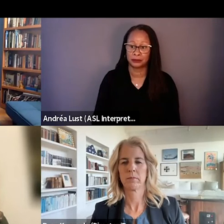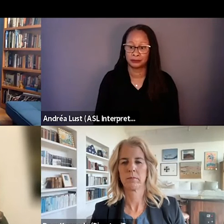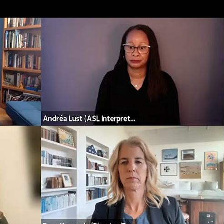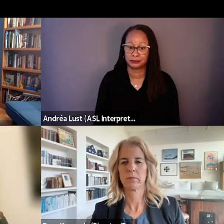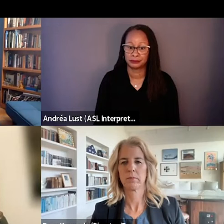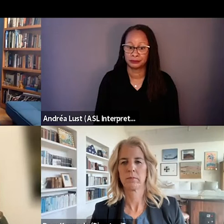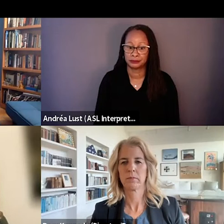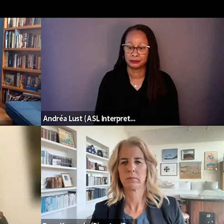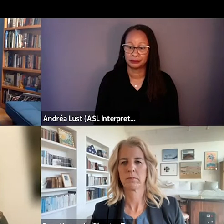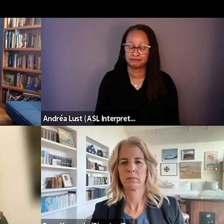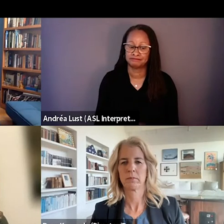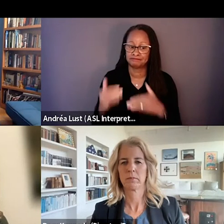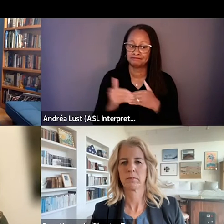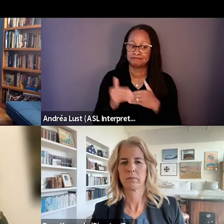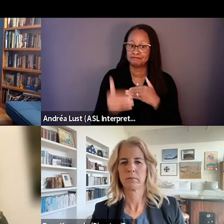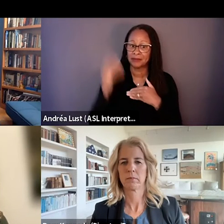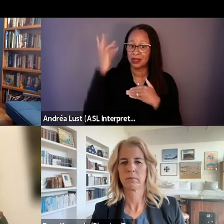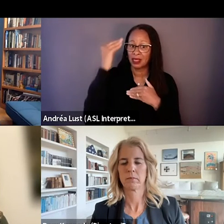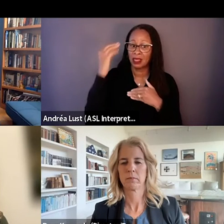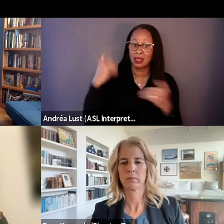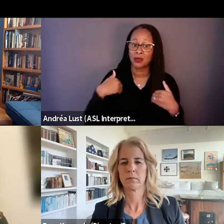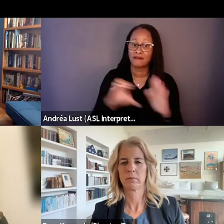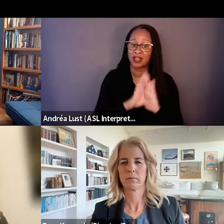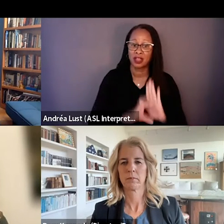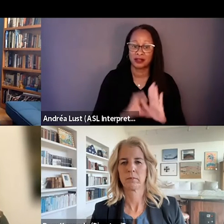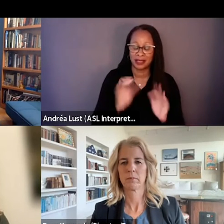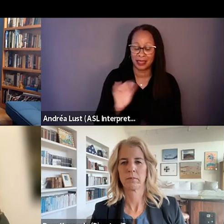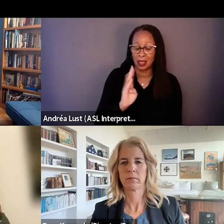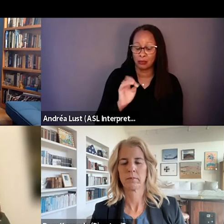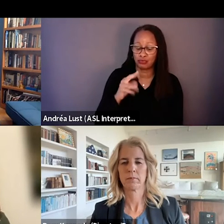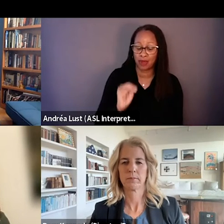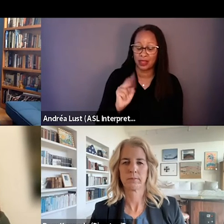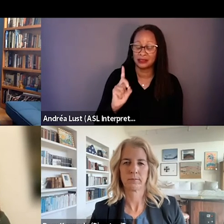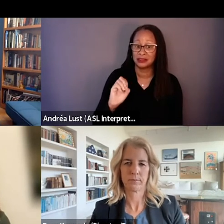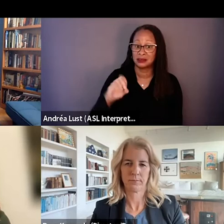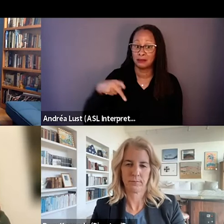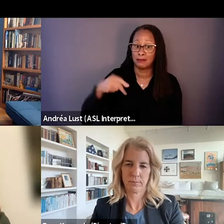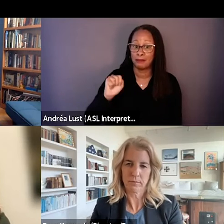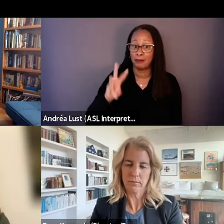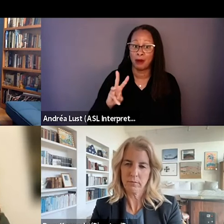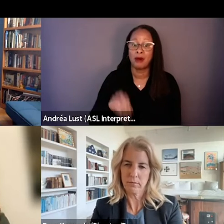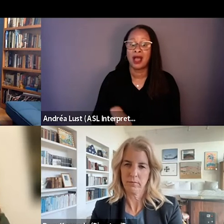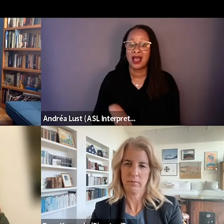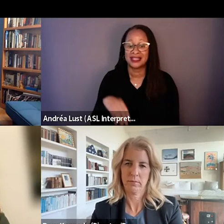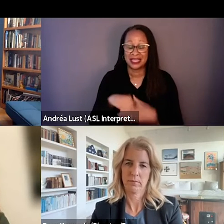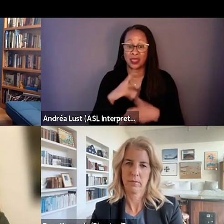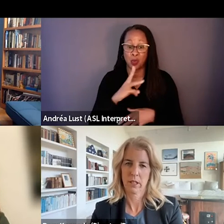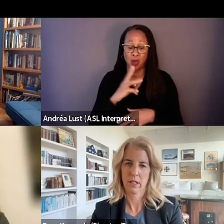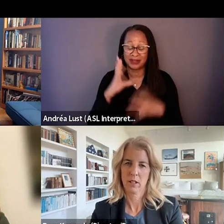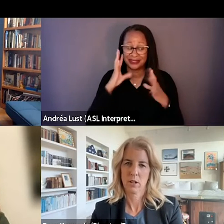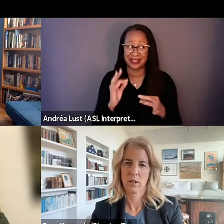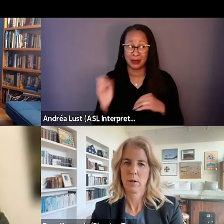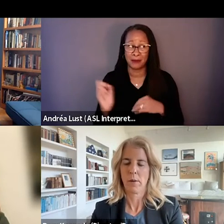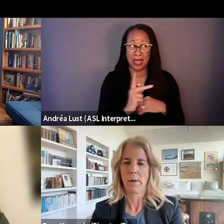beyond thinking. You know, you have these characters like Brian DePaul, who's in the water and he's choosing whether he's going to go back to